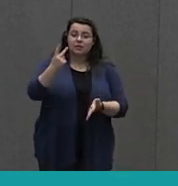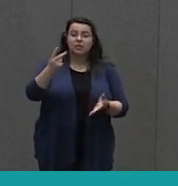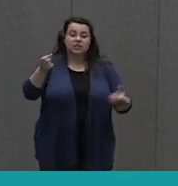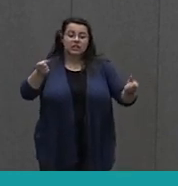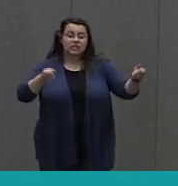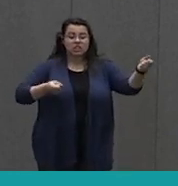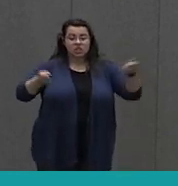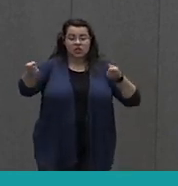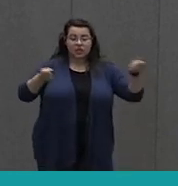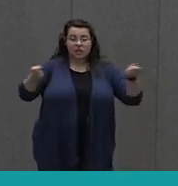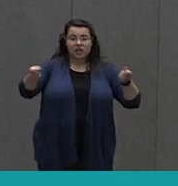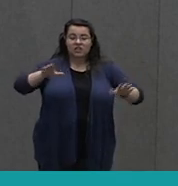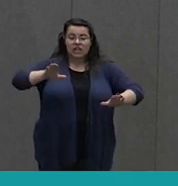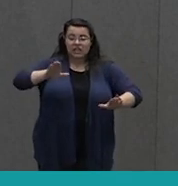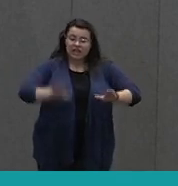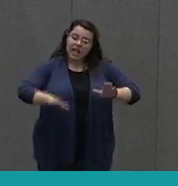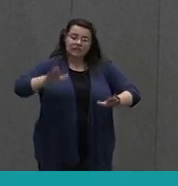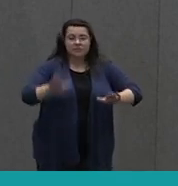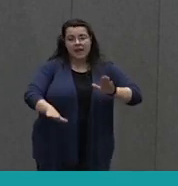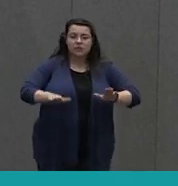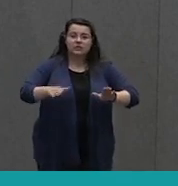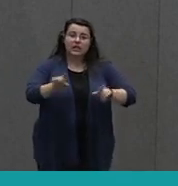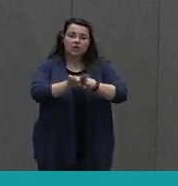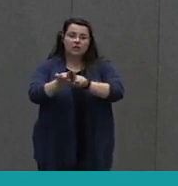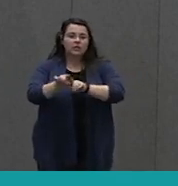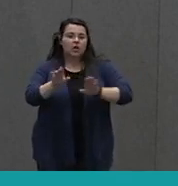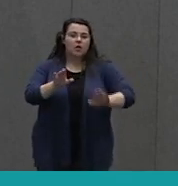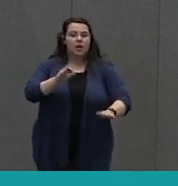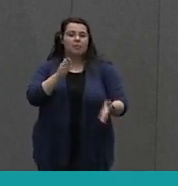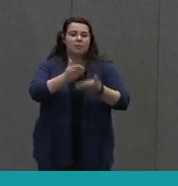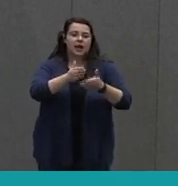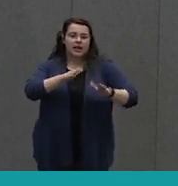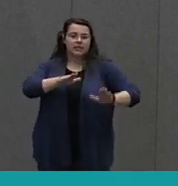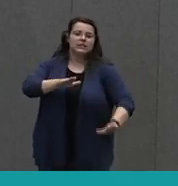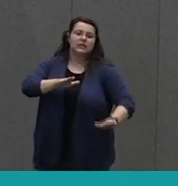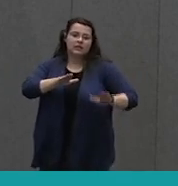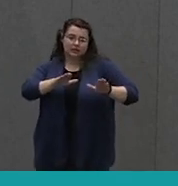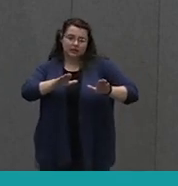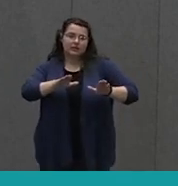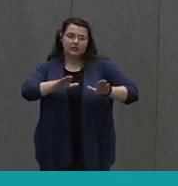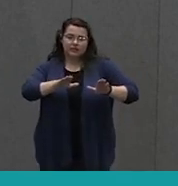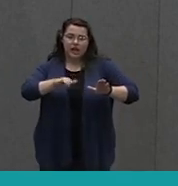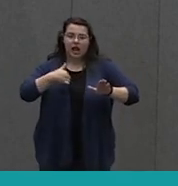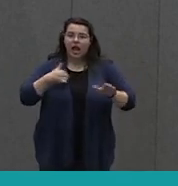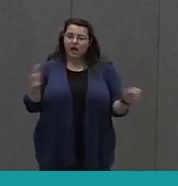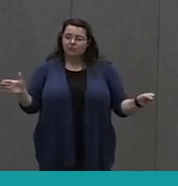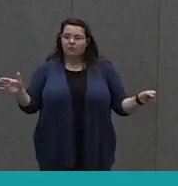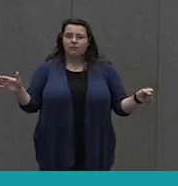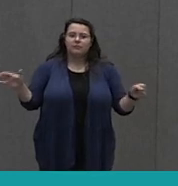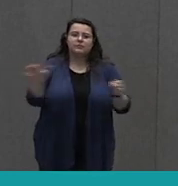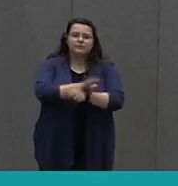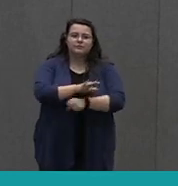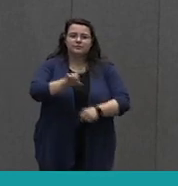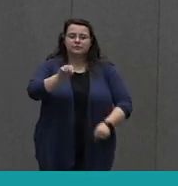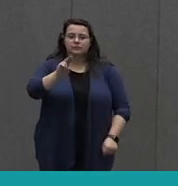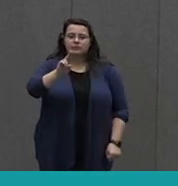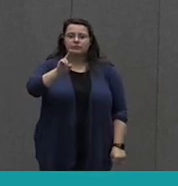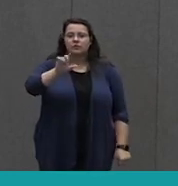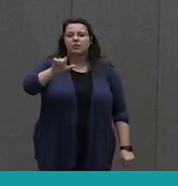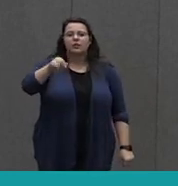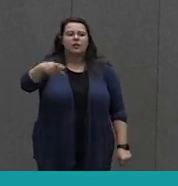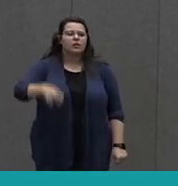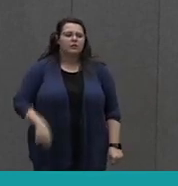like sideways and then like down ways and then like circle ways. I like books